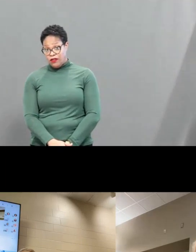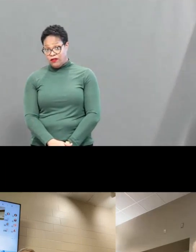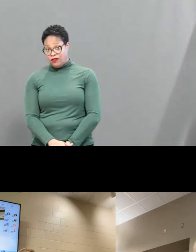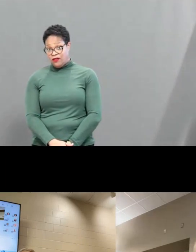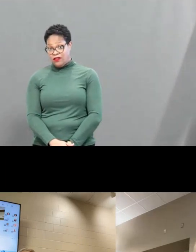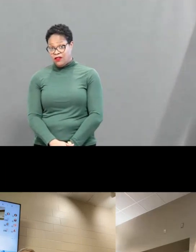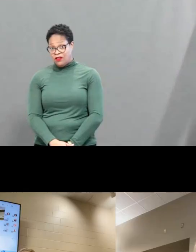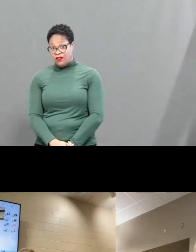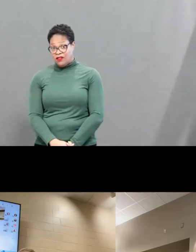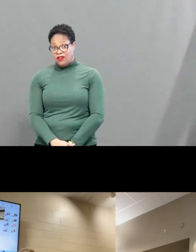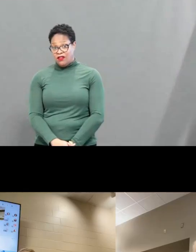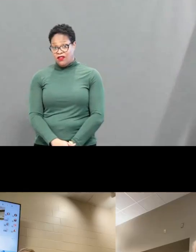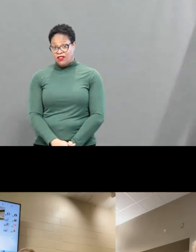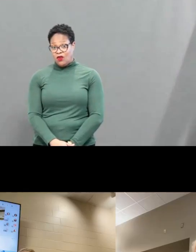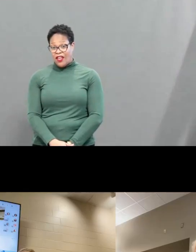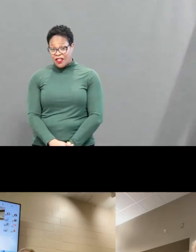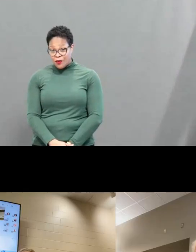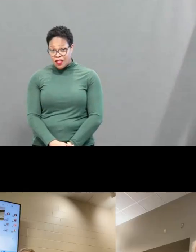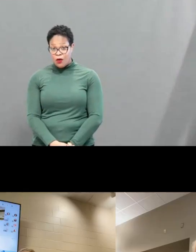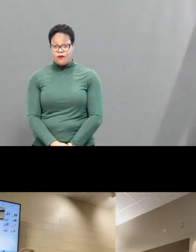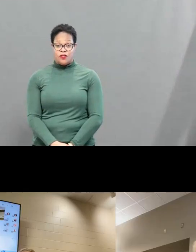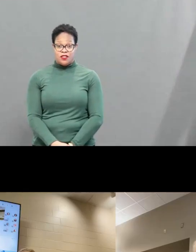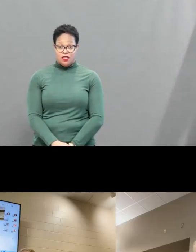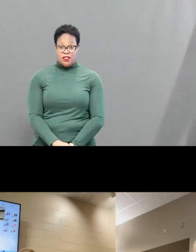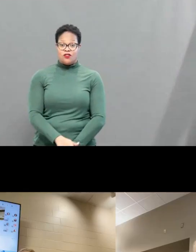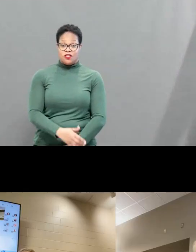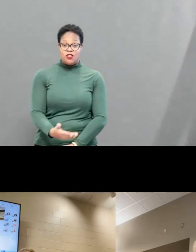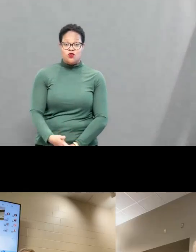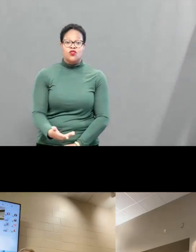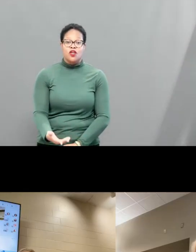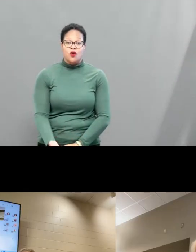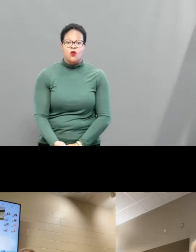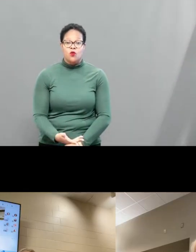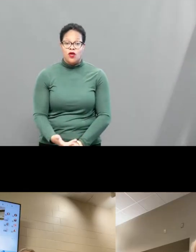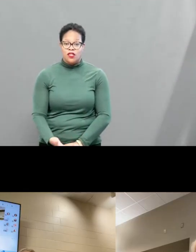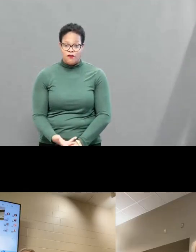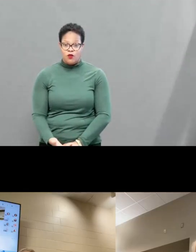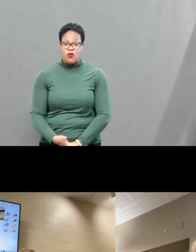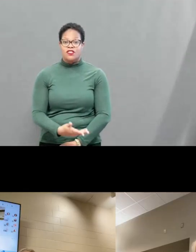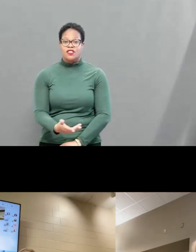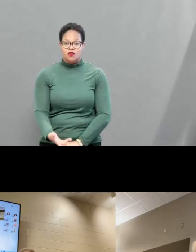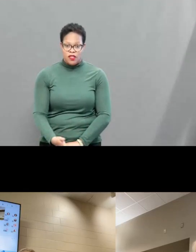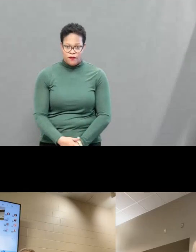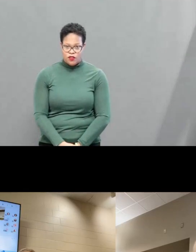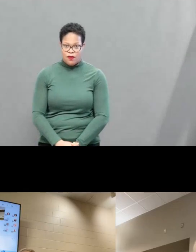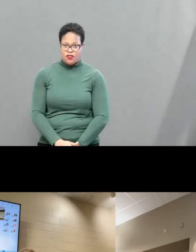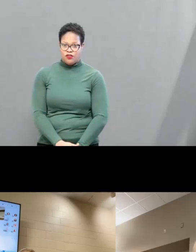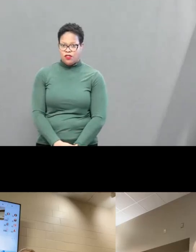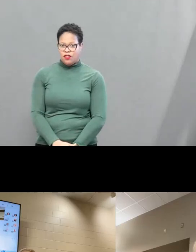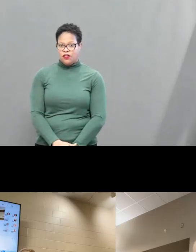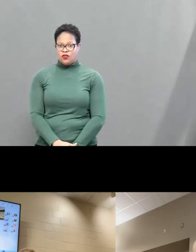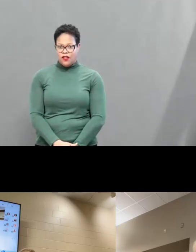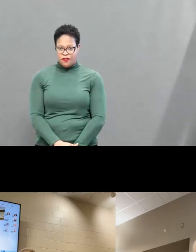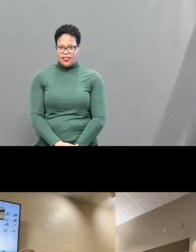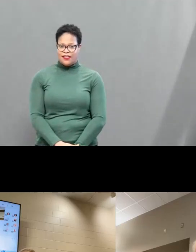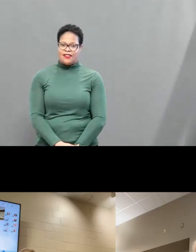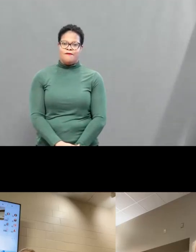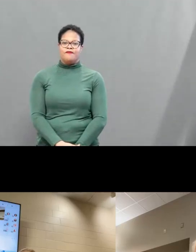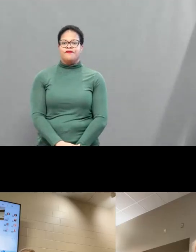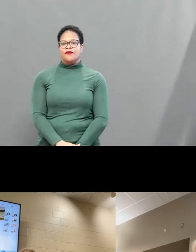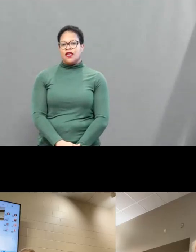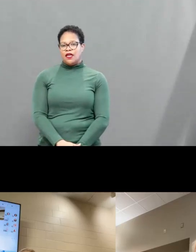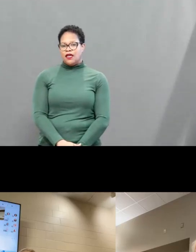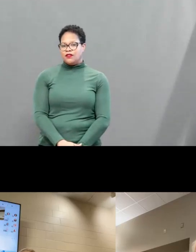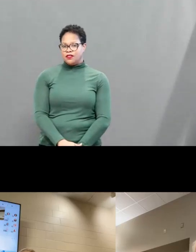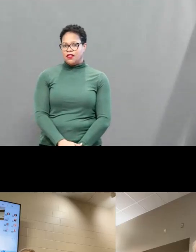IEPs as well. So I think it was helpful to see, so the teachers will know what level, what skill level, to make sure that there are no